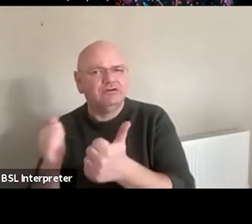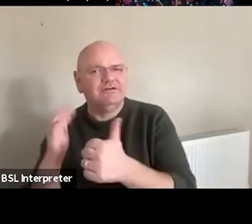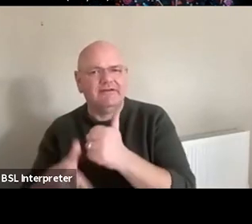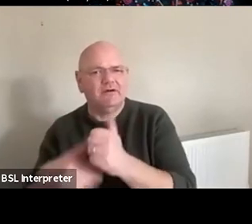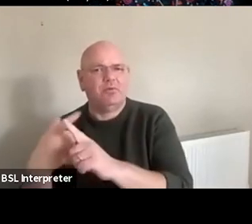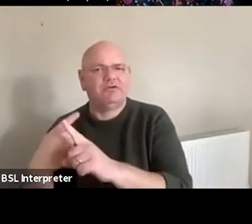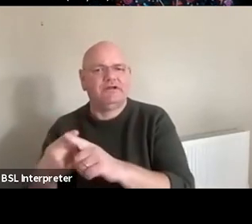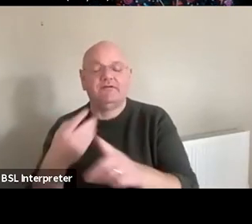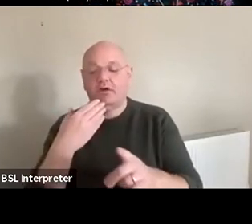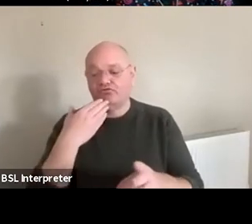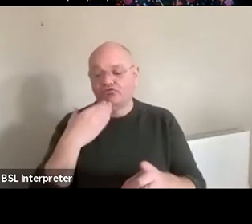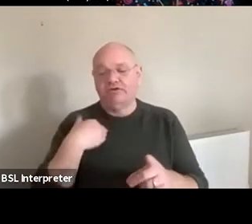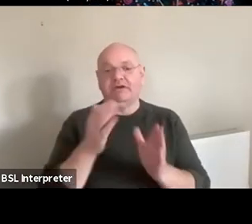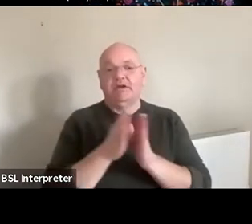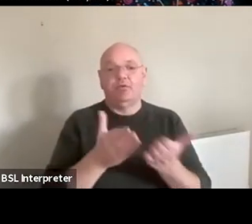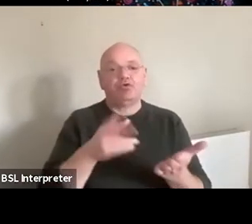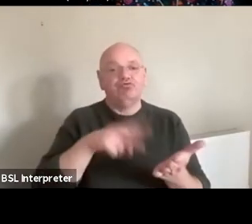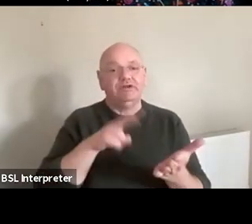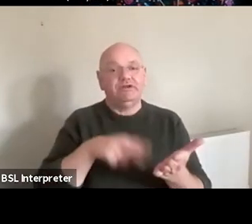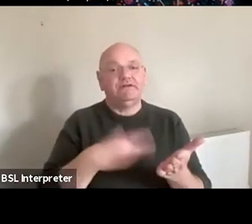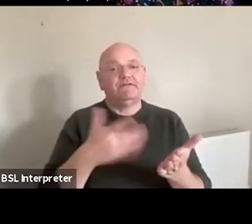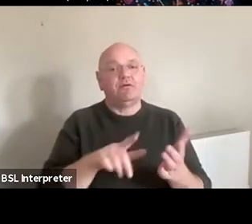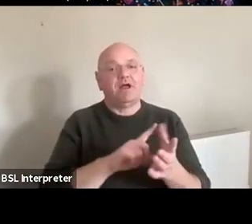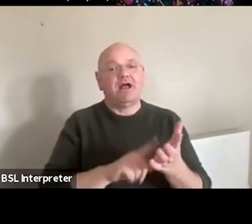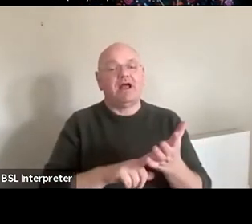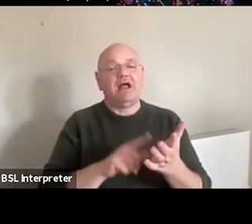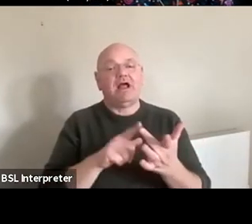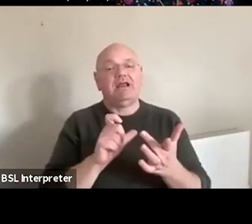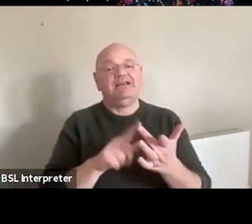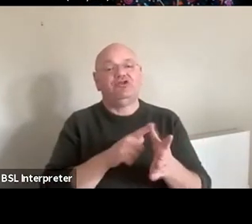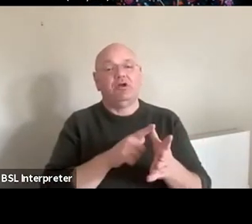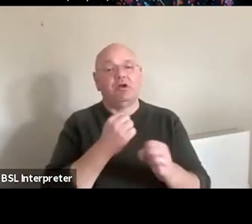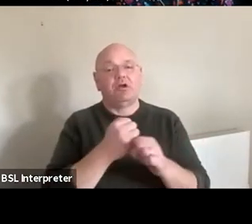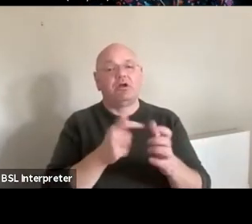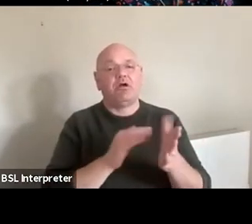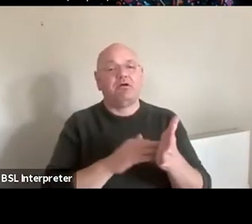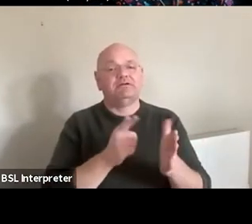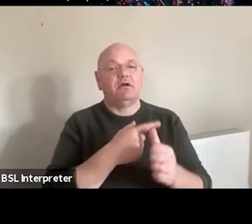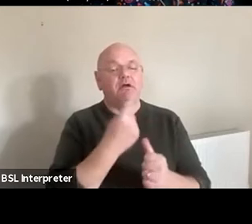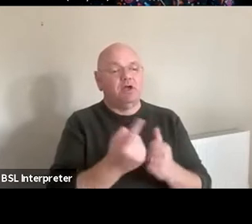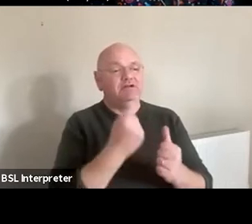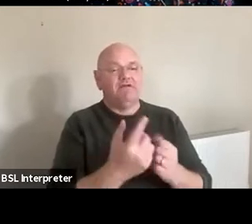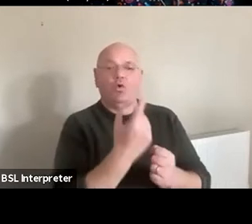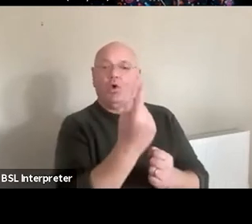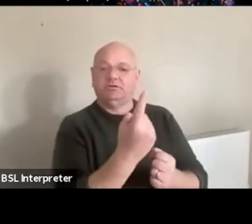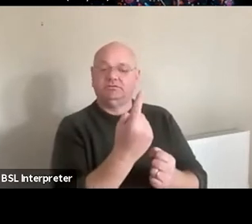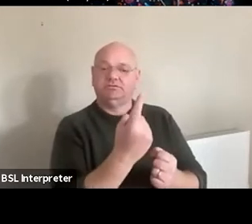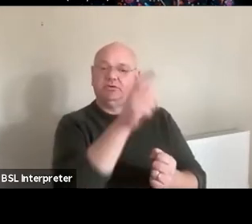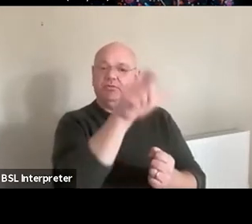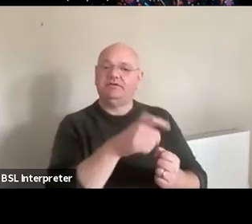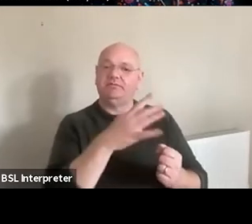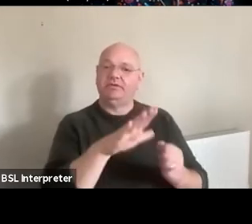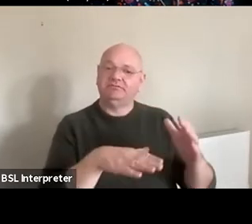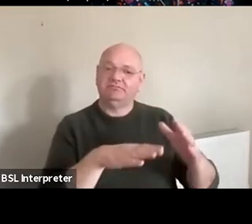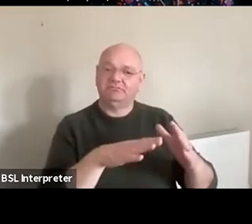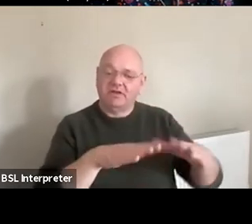by Alicia Garza, who was one of the co-founders of Black Lives Matter. Just finished it a couple of days ago, and I'm a big fan of like